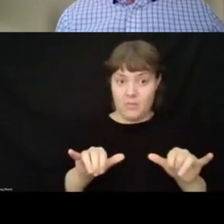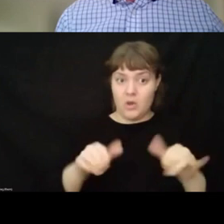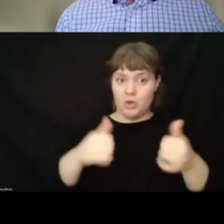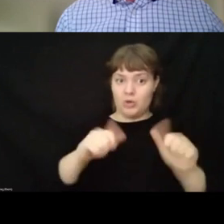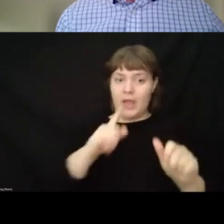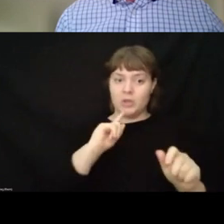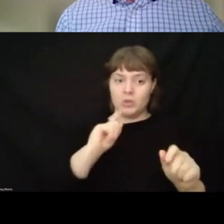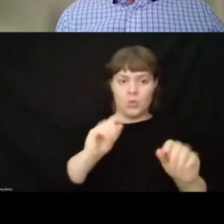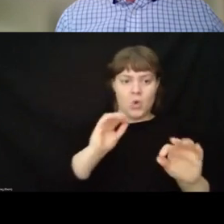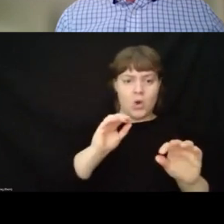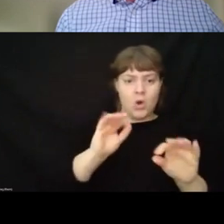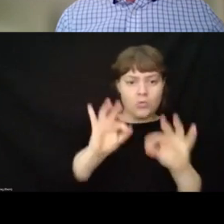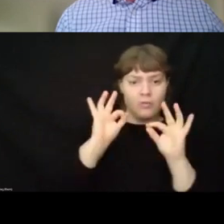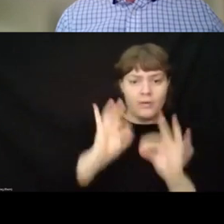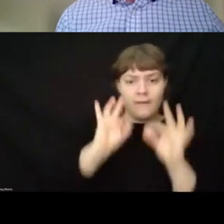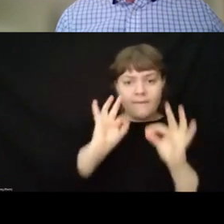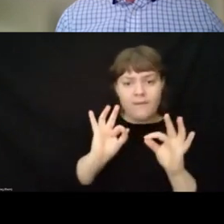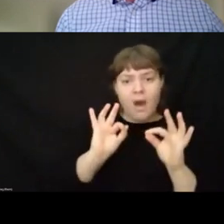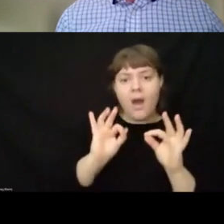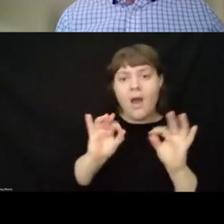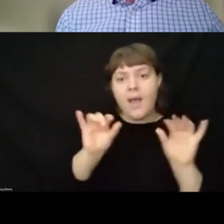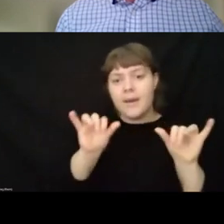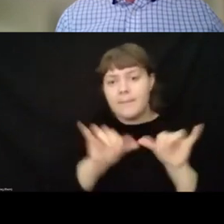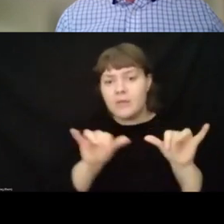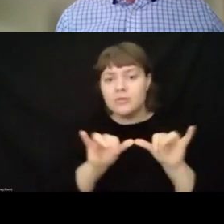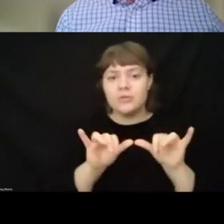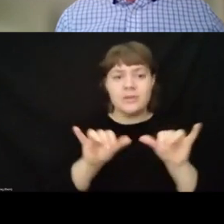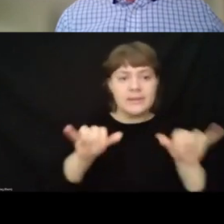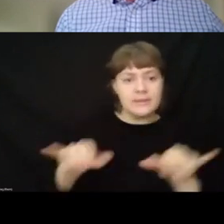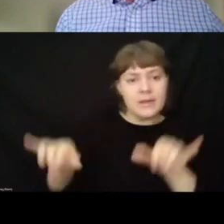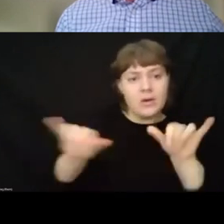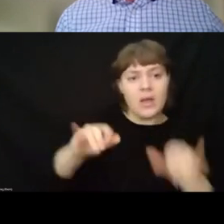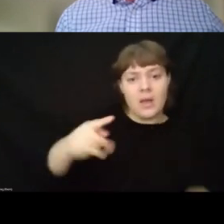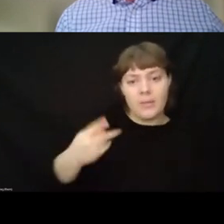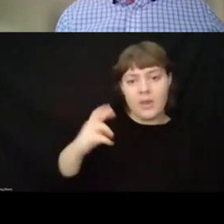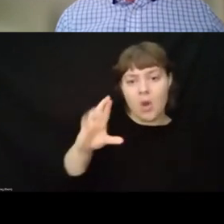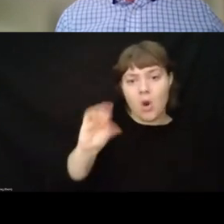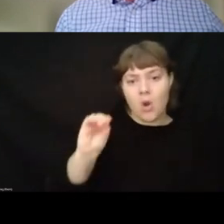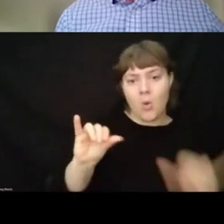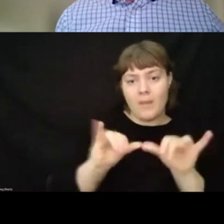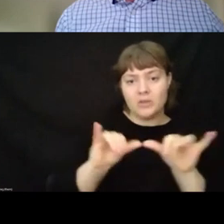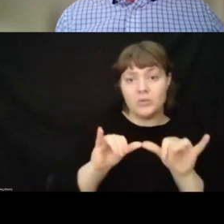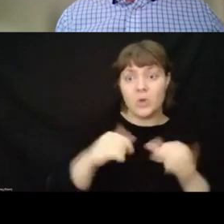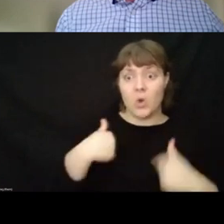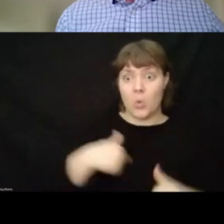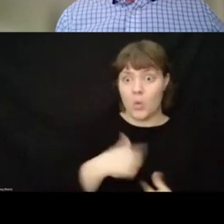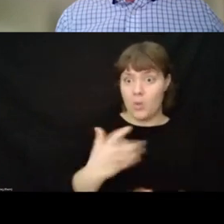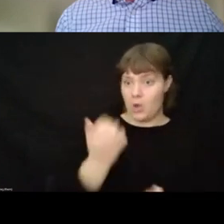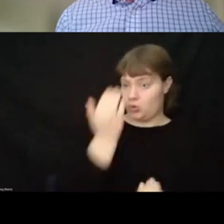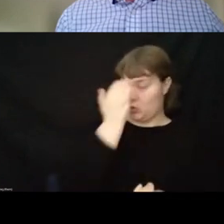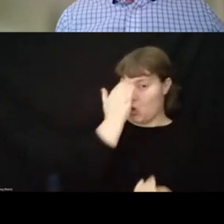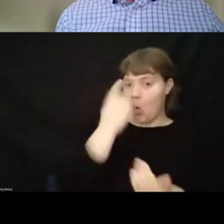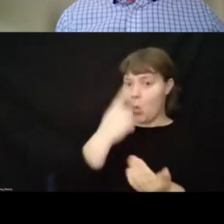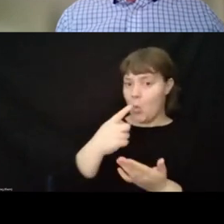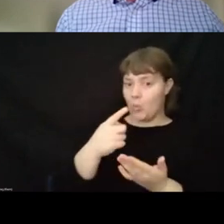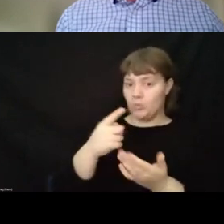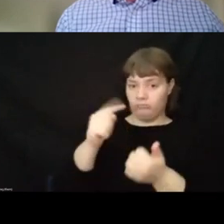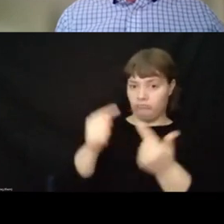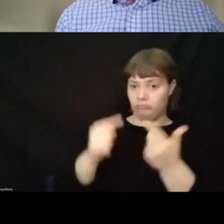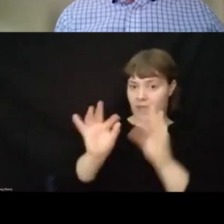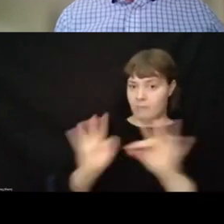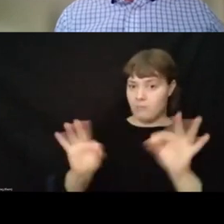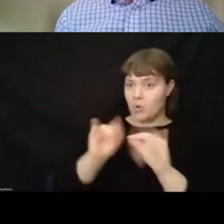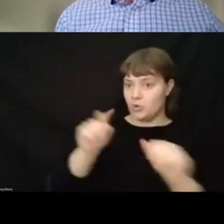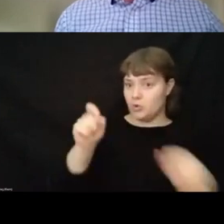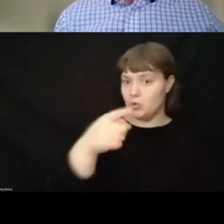measures and standardize PRO assessments, we want to know things that are really important to you. So you can help us in that way